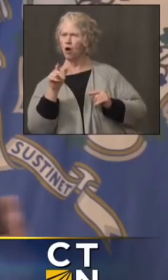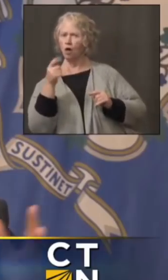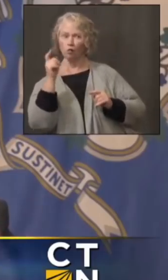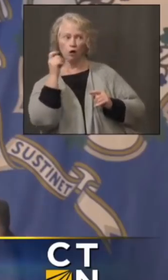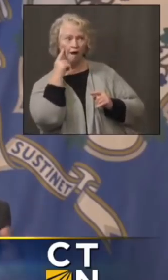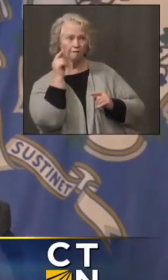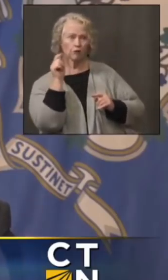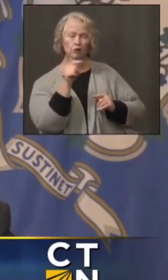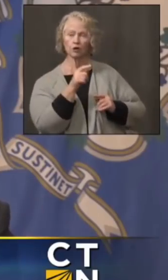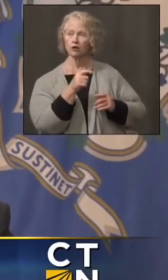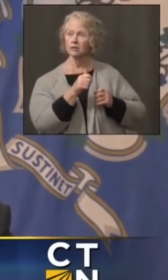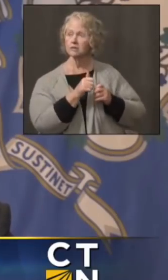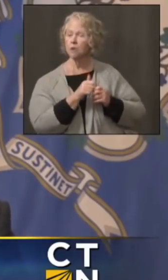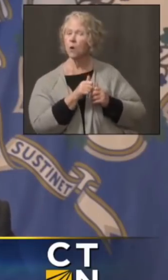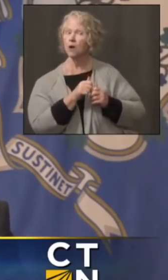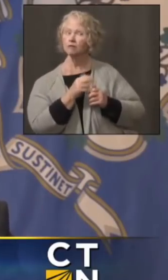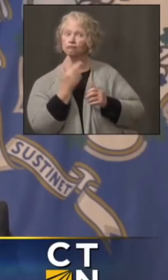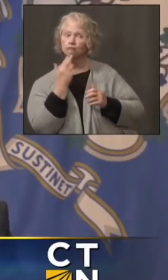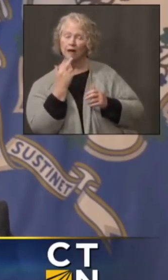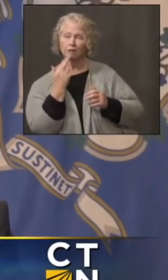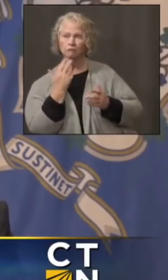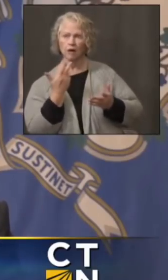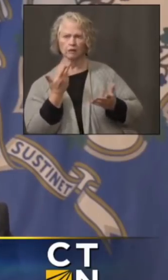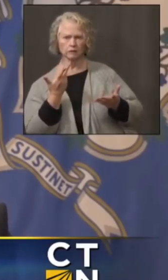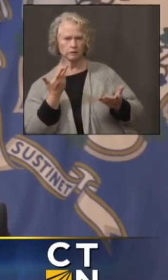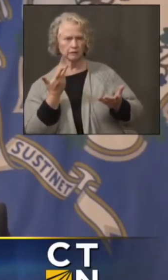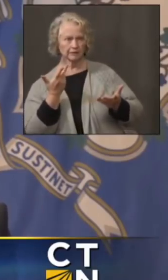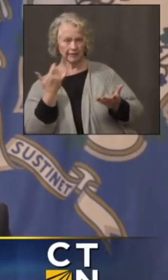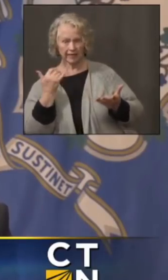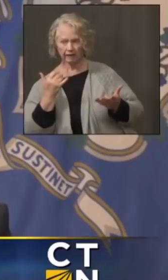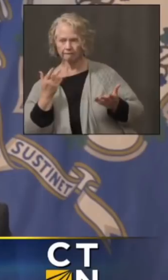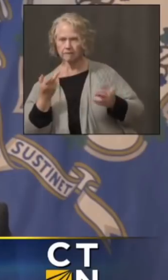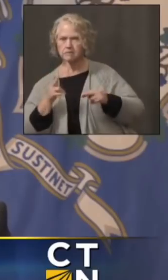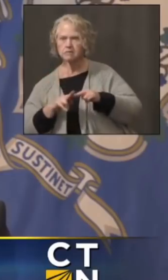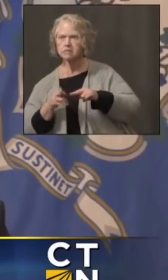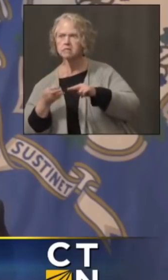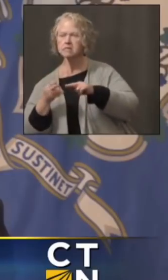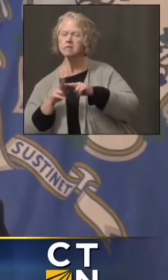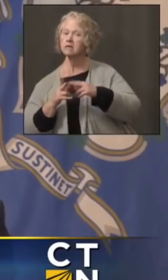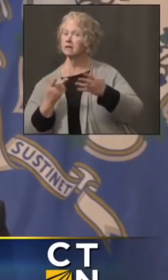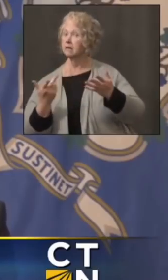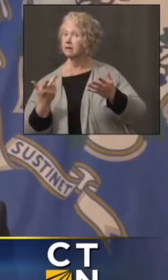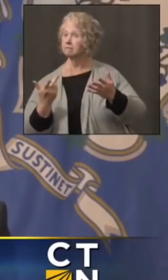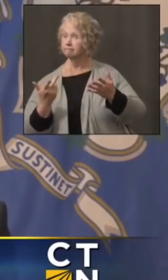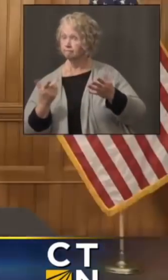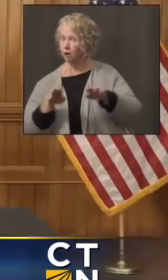sports, restaurants, and everything else if this thing gets above 6%.